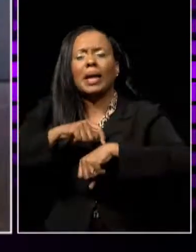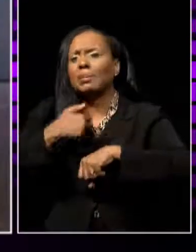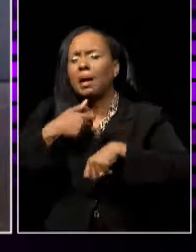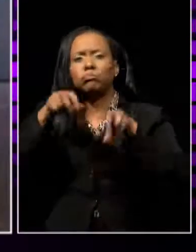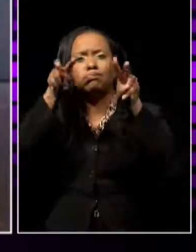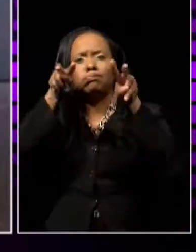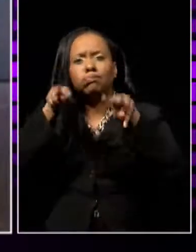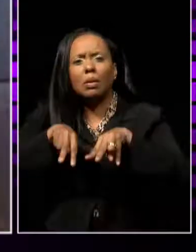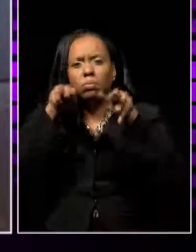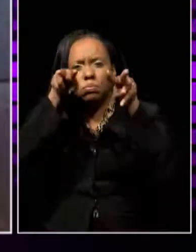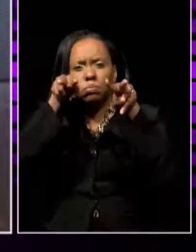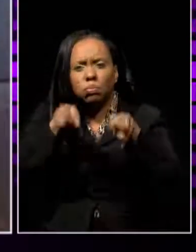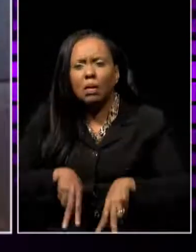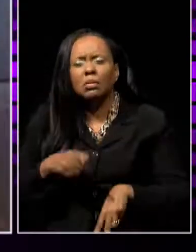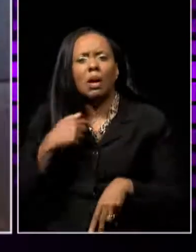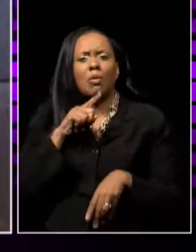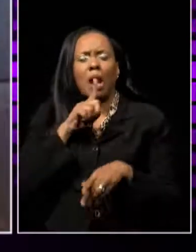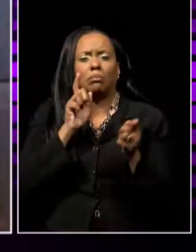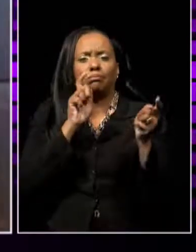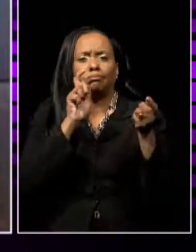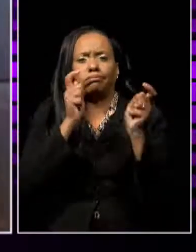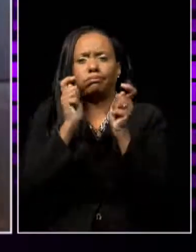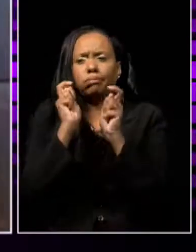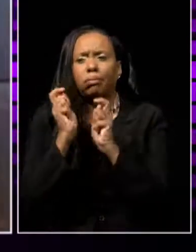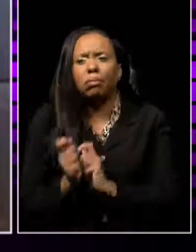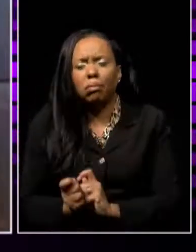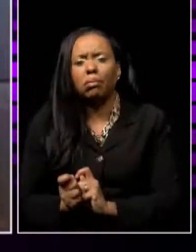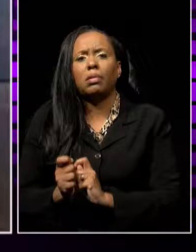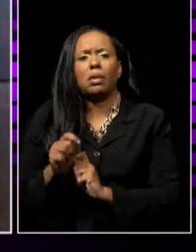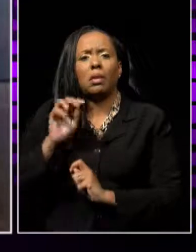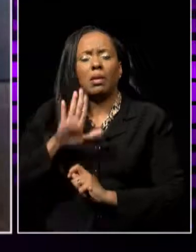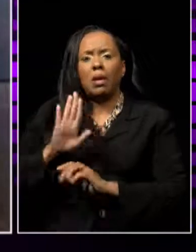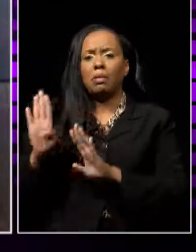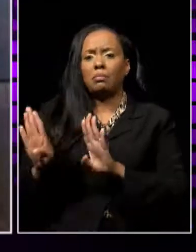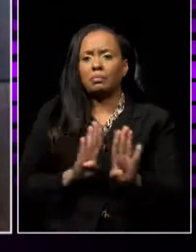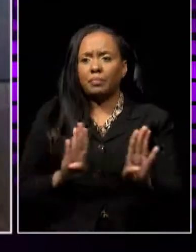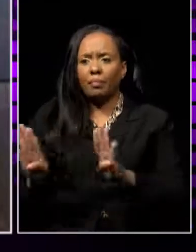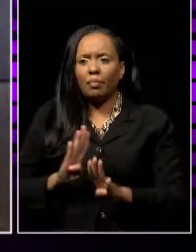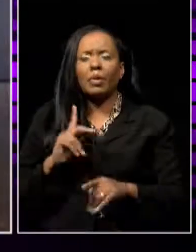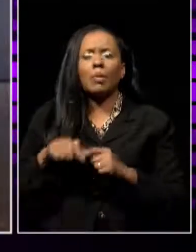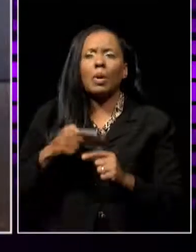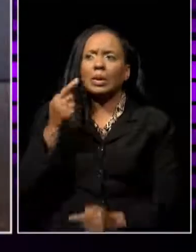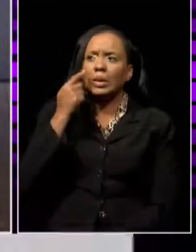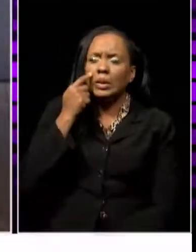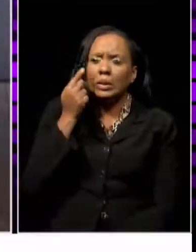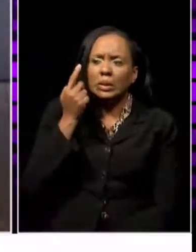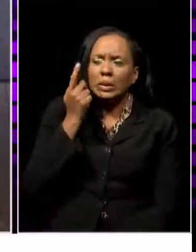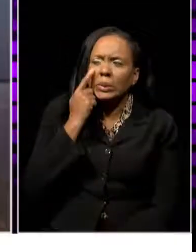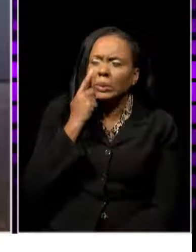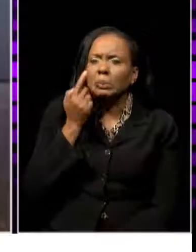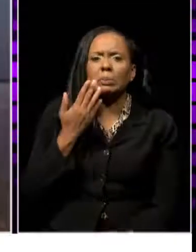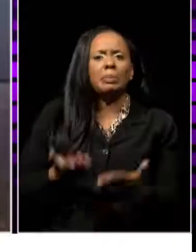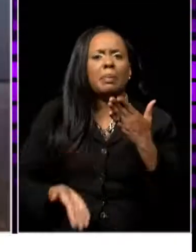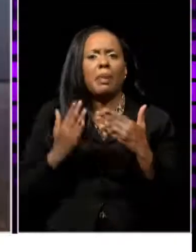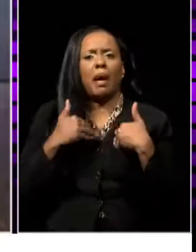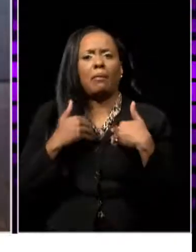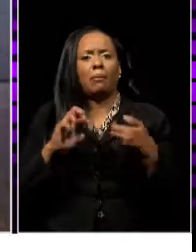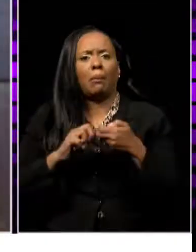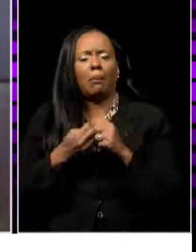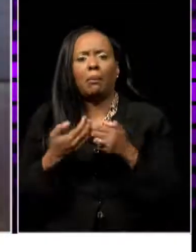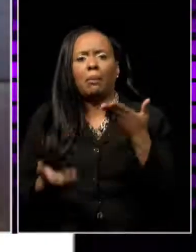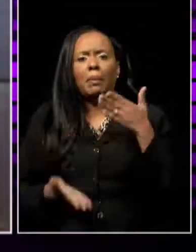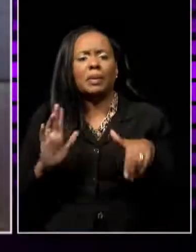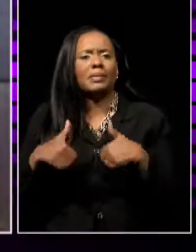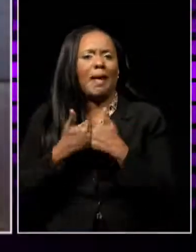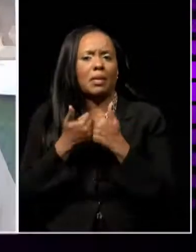screens. So it's a matter of modifying your behavior once you recognize that there may be a challenge.